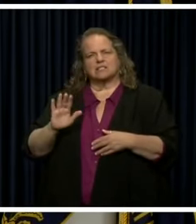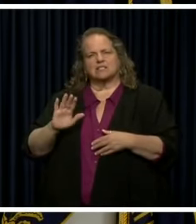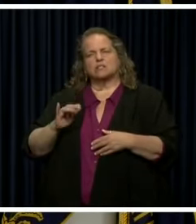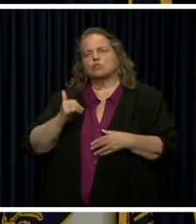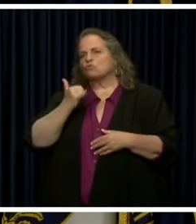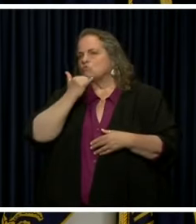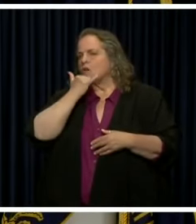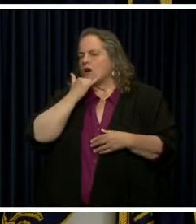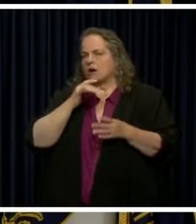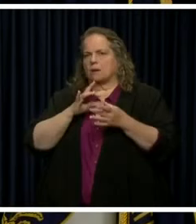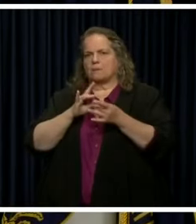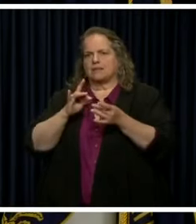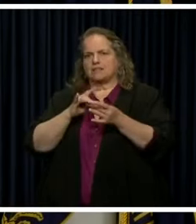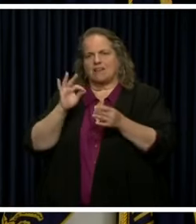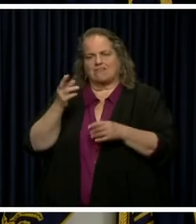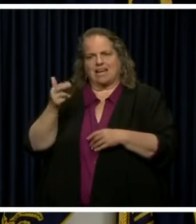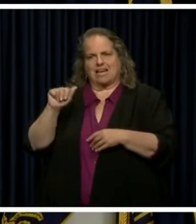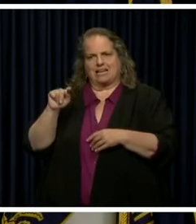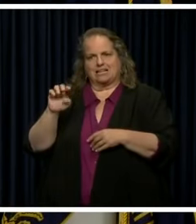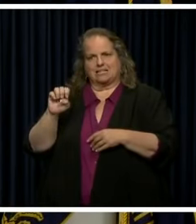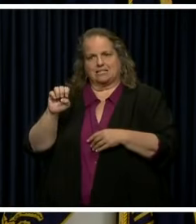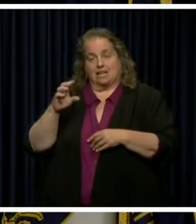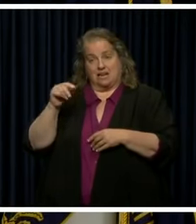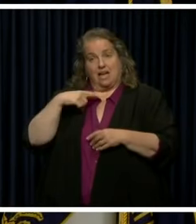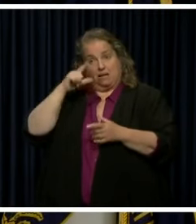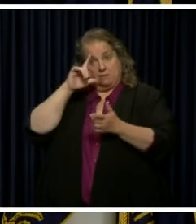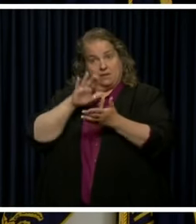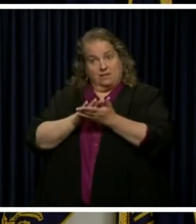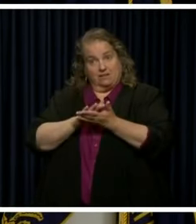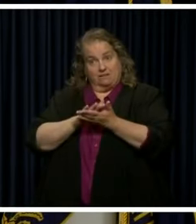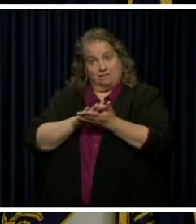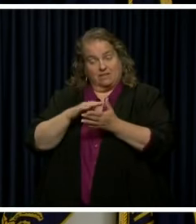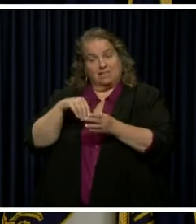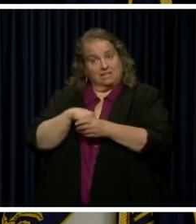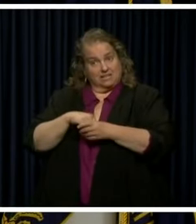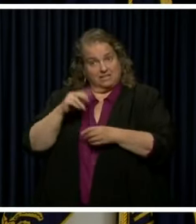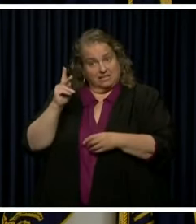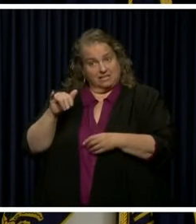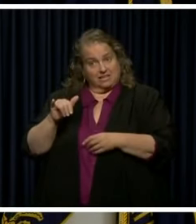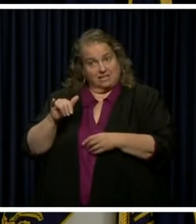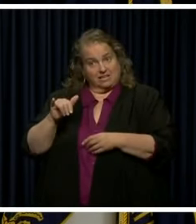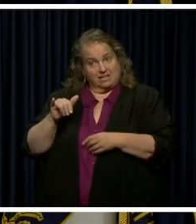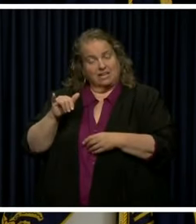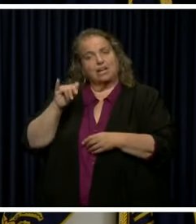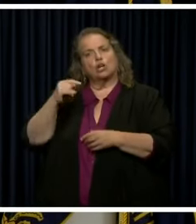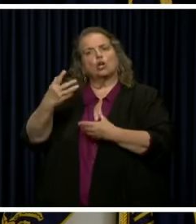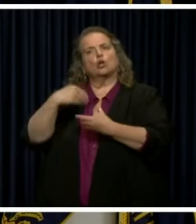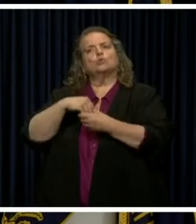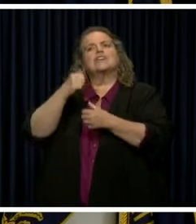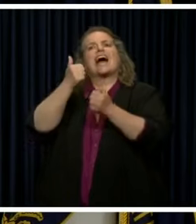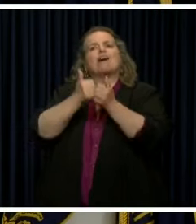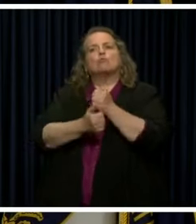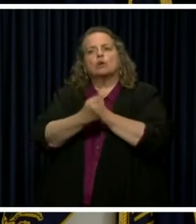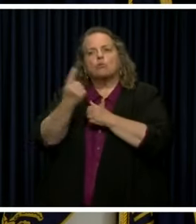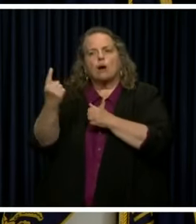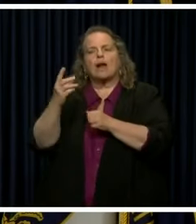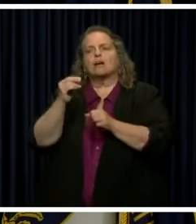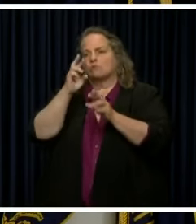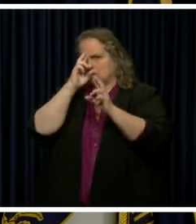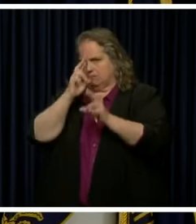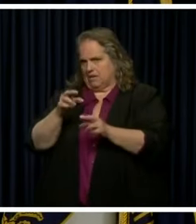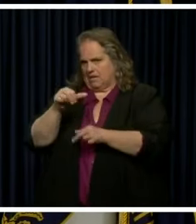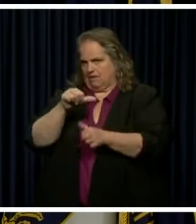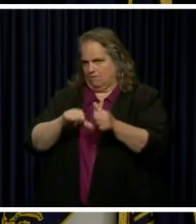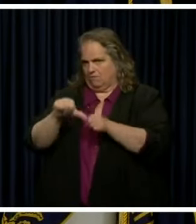wrong message. It's a message of hate, and I believe in a Kentucky that includes everyone and respects